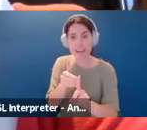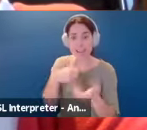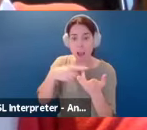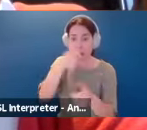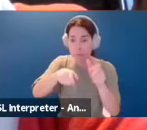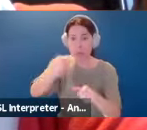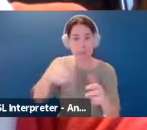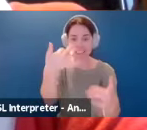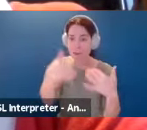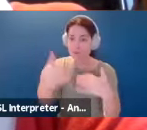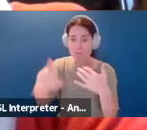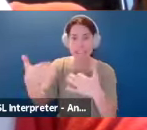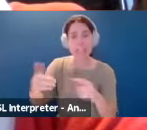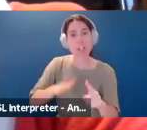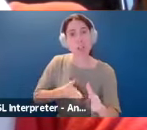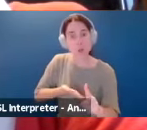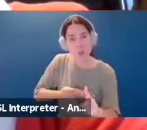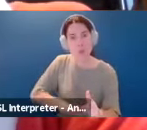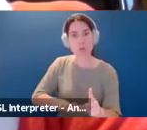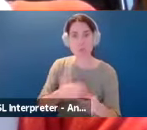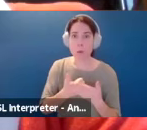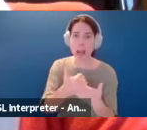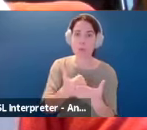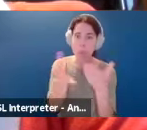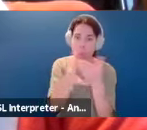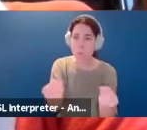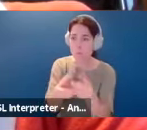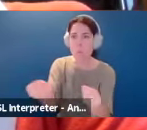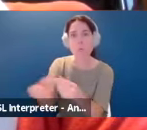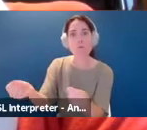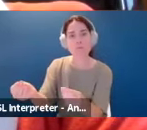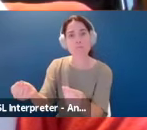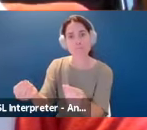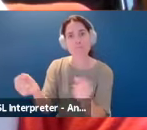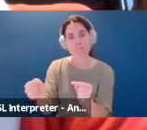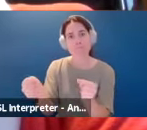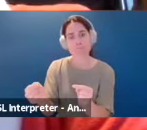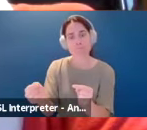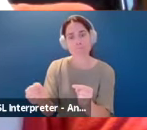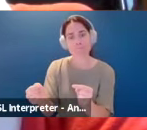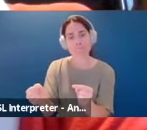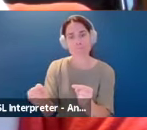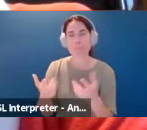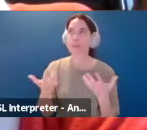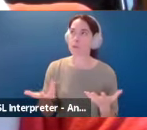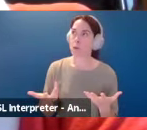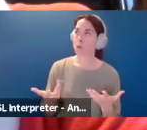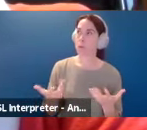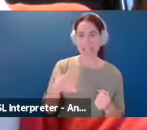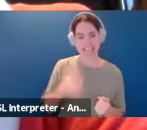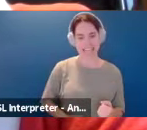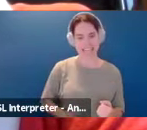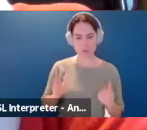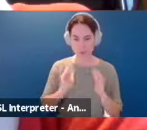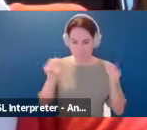thing for any buddhist practitioner so that does mean that um as well as working on our own mental states we're going to want